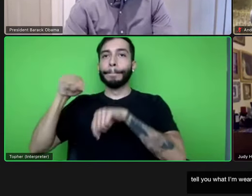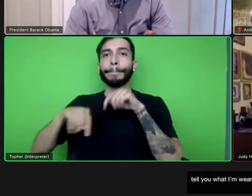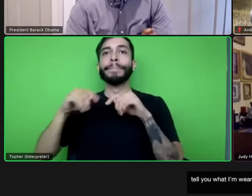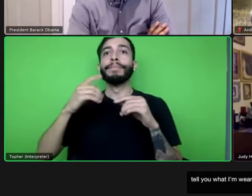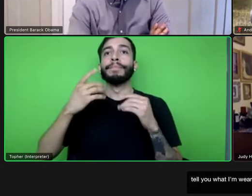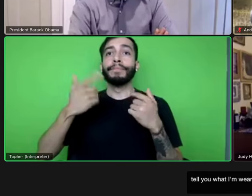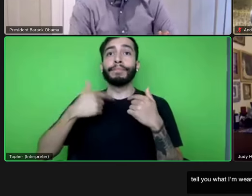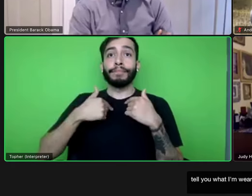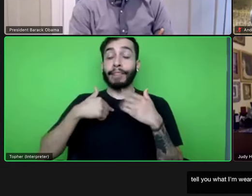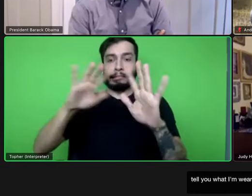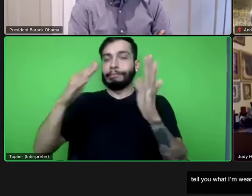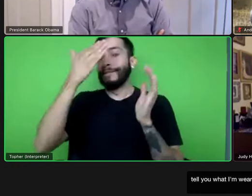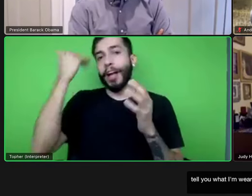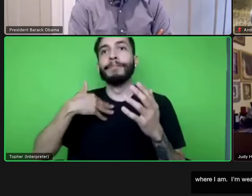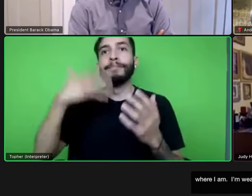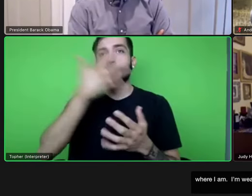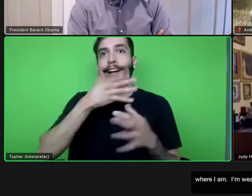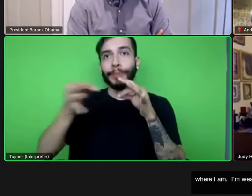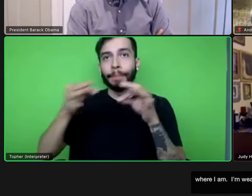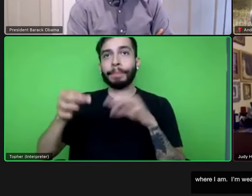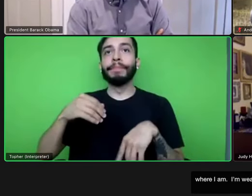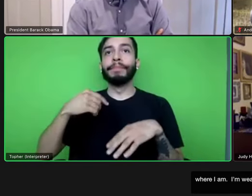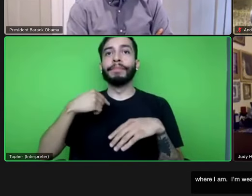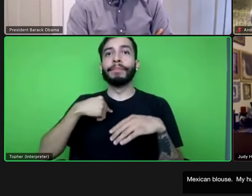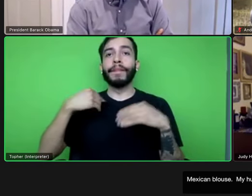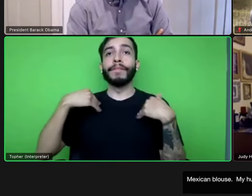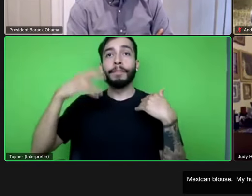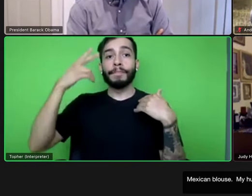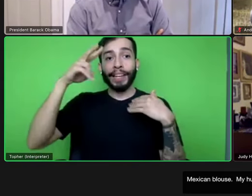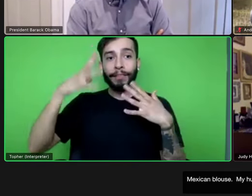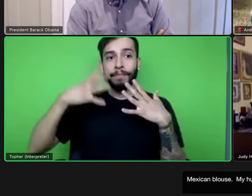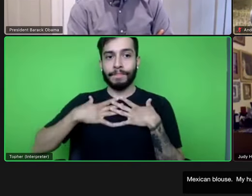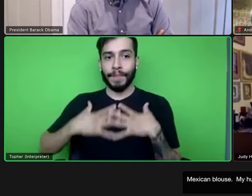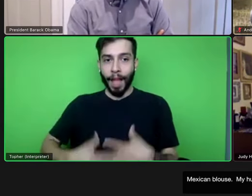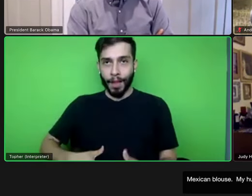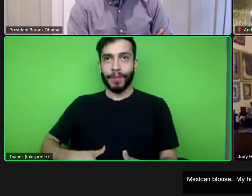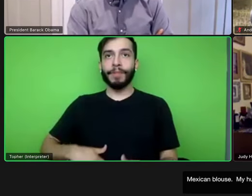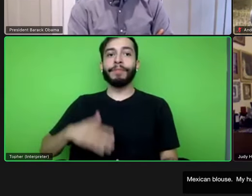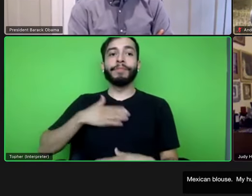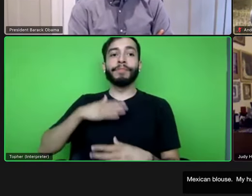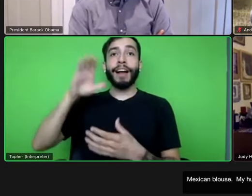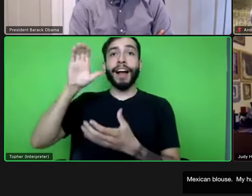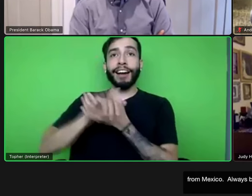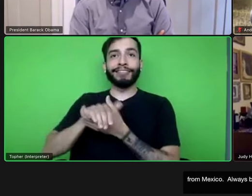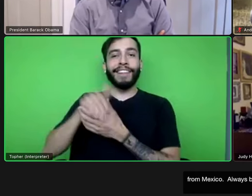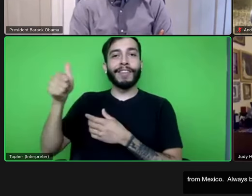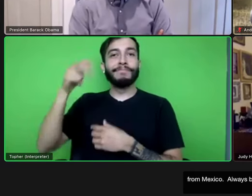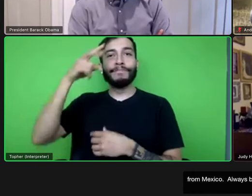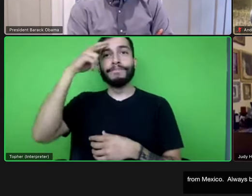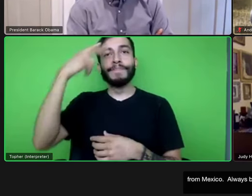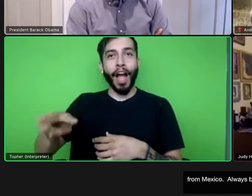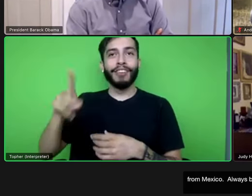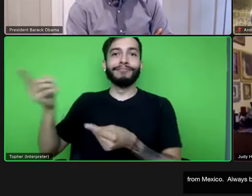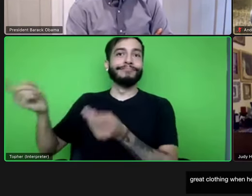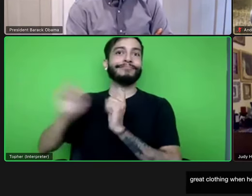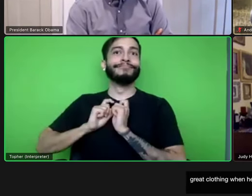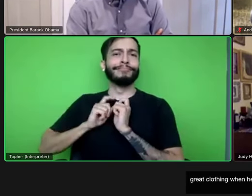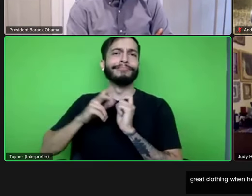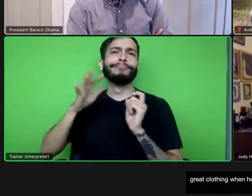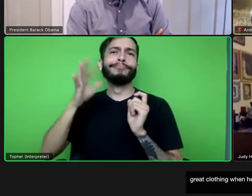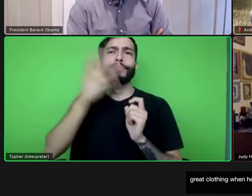Mexican blouse. My husband's from Mexico and always brings me great clothing when he comes back. It's a bright,